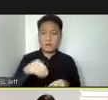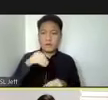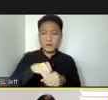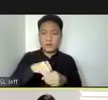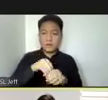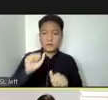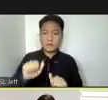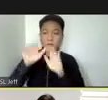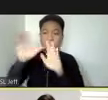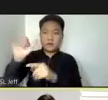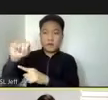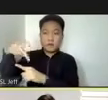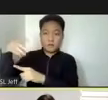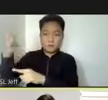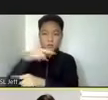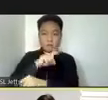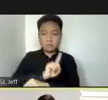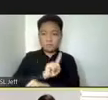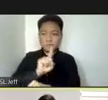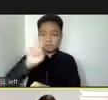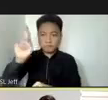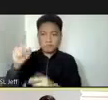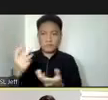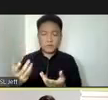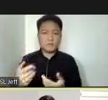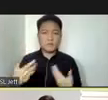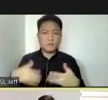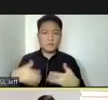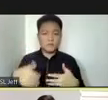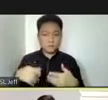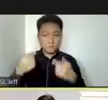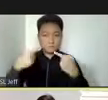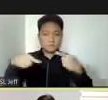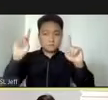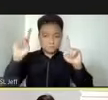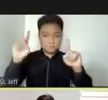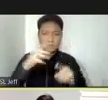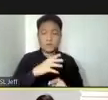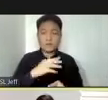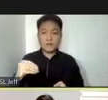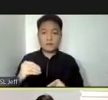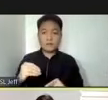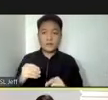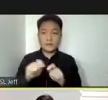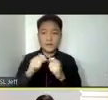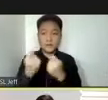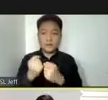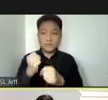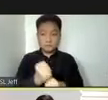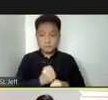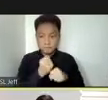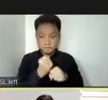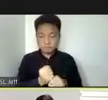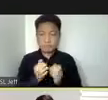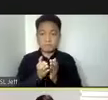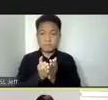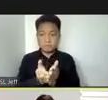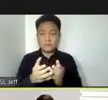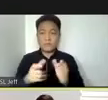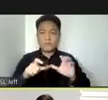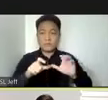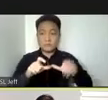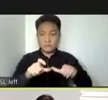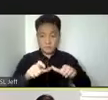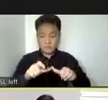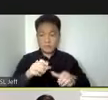the Philippine Accessible Disability Services Incorporated, or PADS. He was the athlete that lit the urn during the